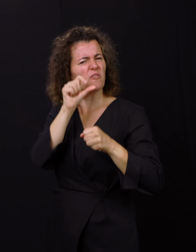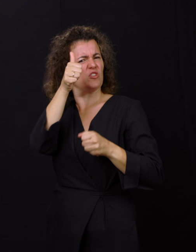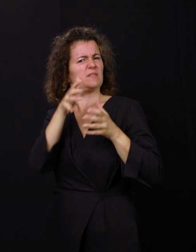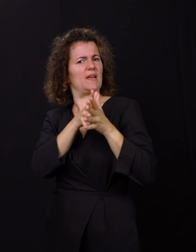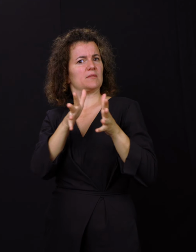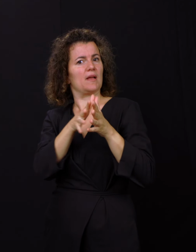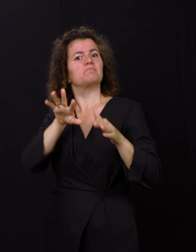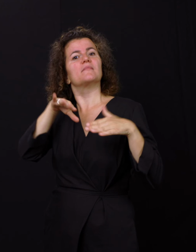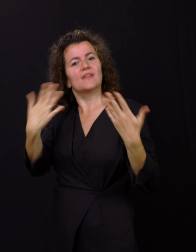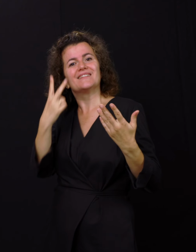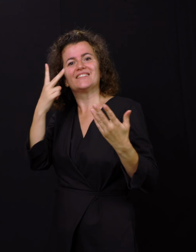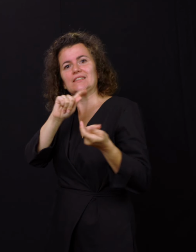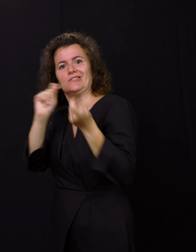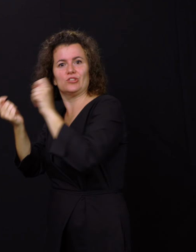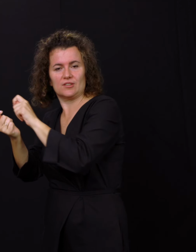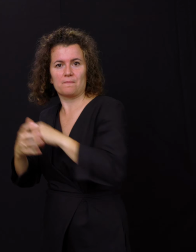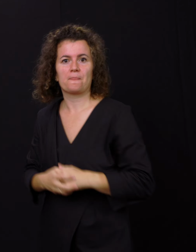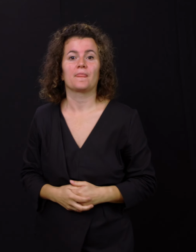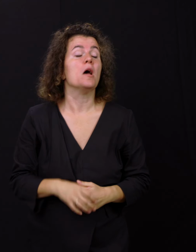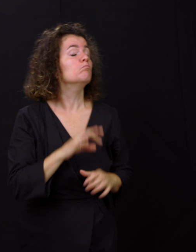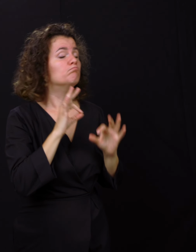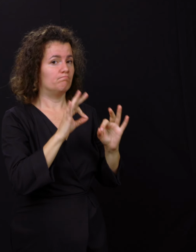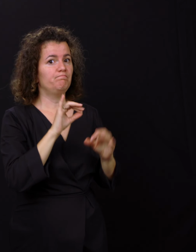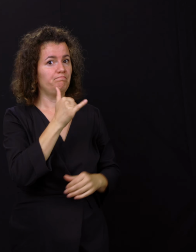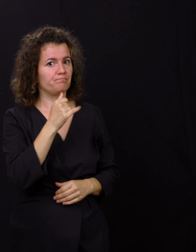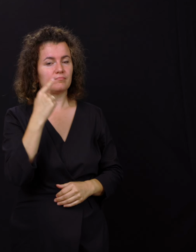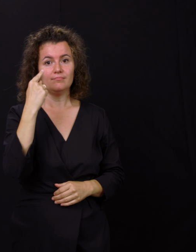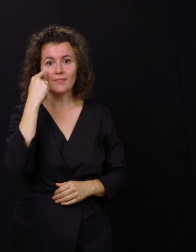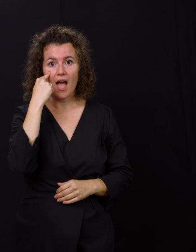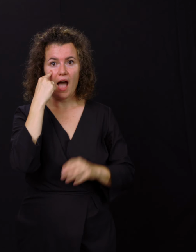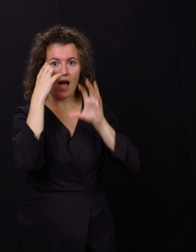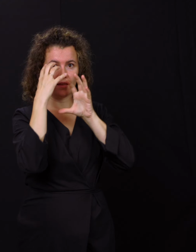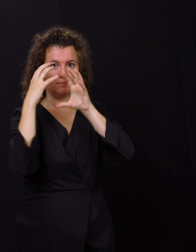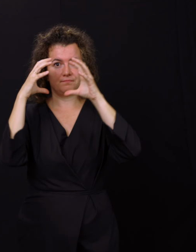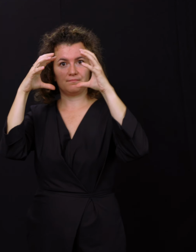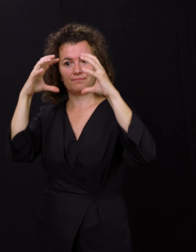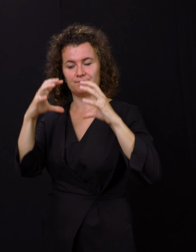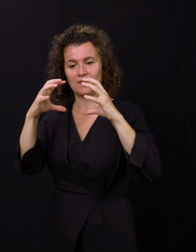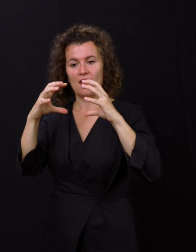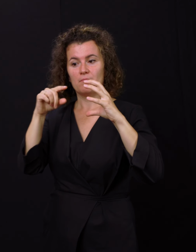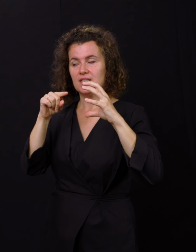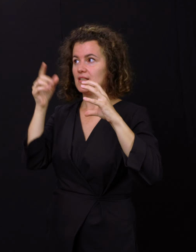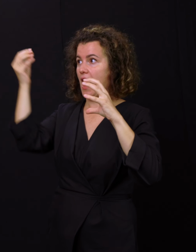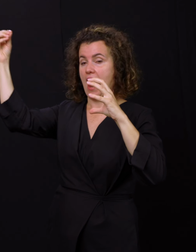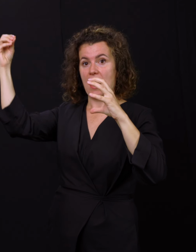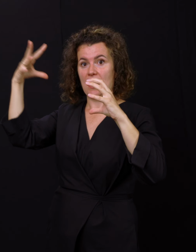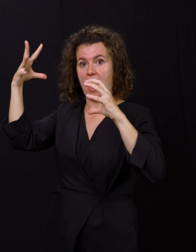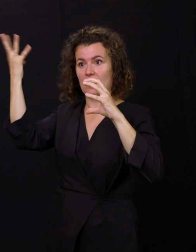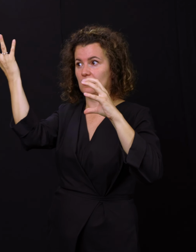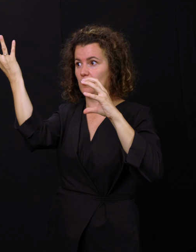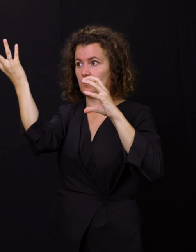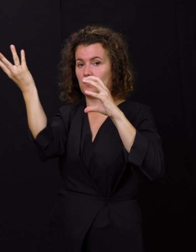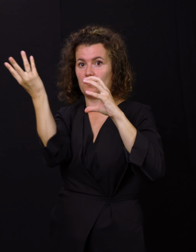Definitely. So in the healthy situation, light enters through the pupil, and it's focused at the back of the